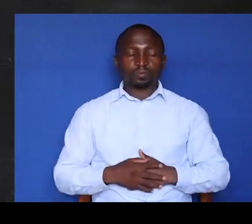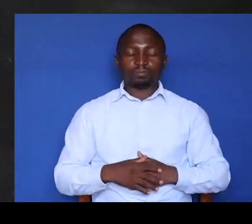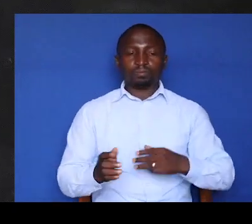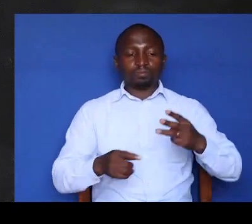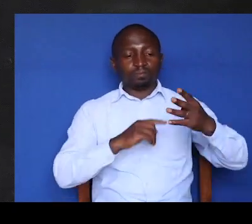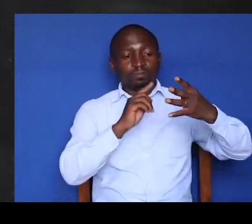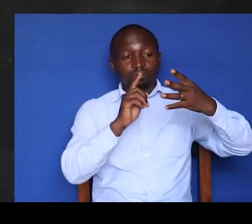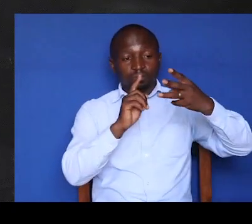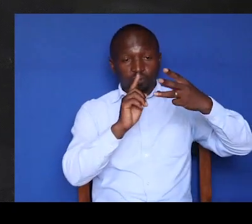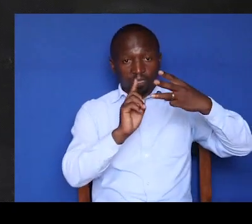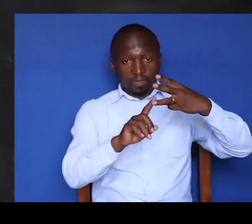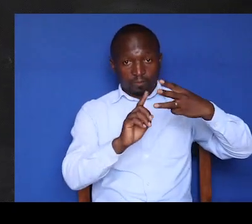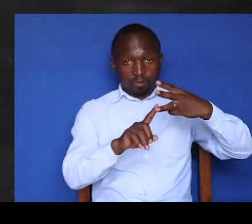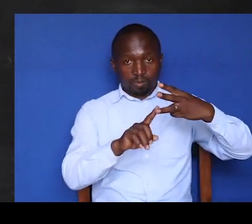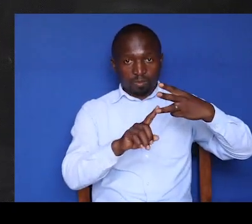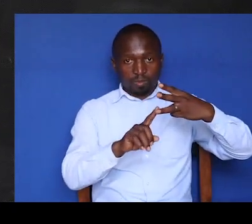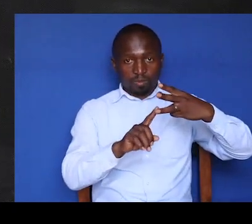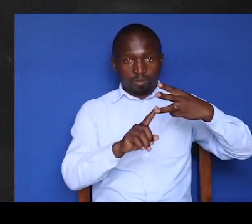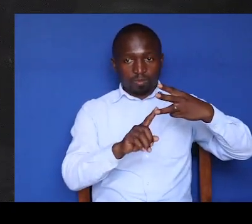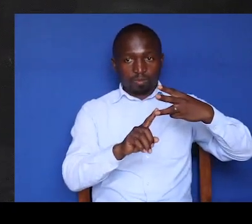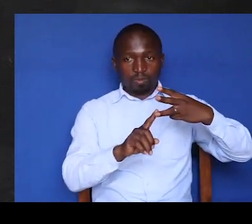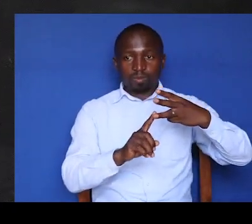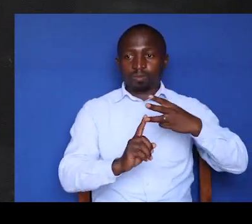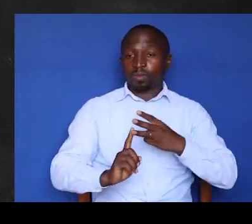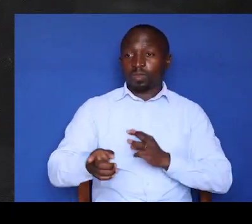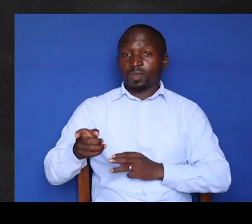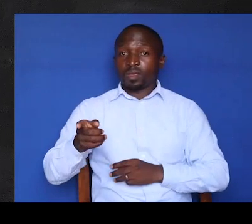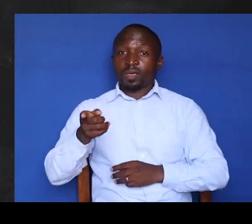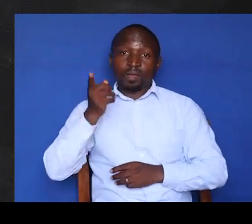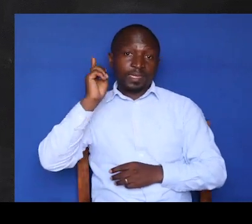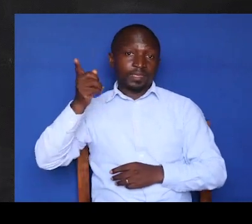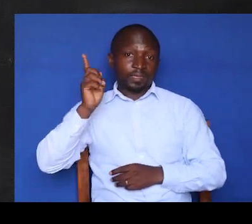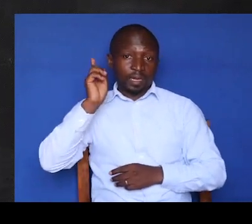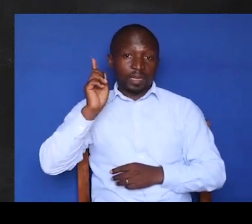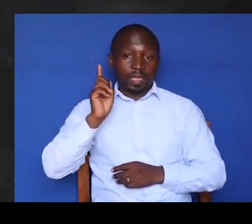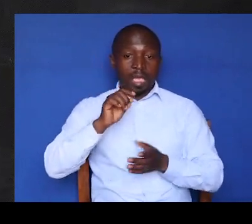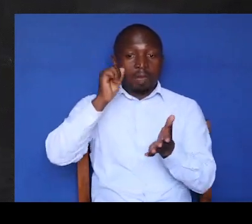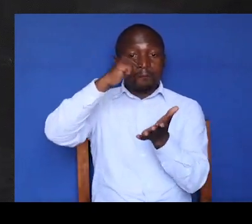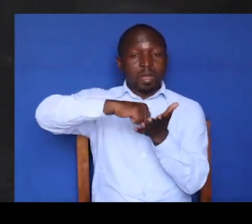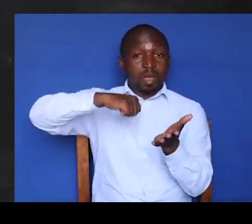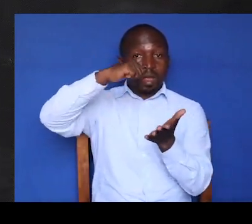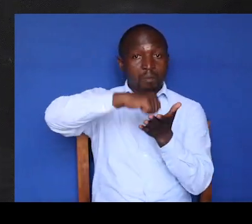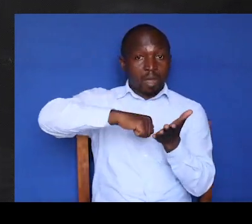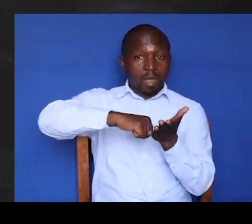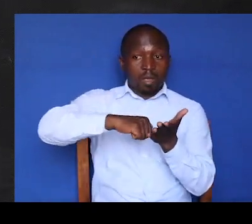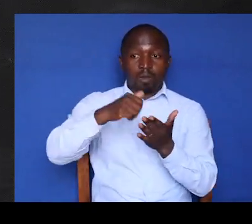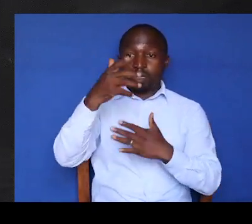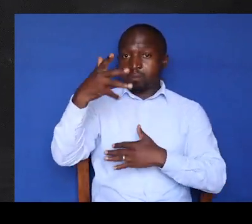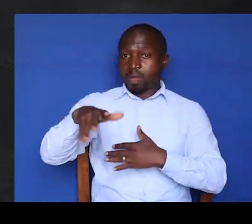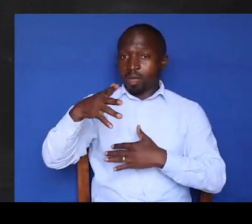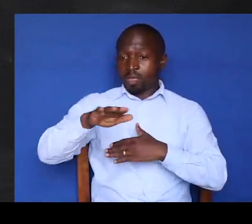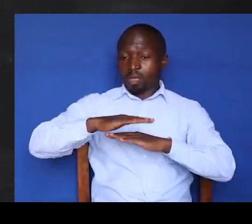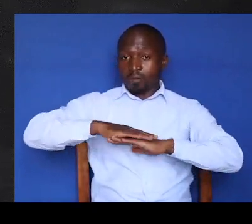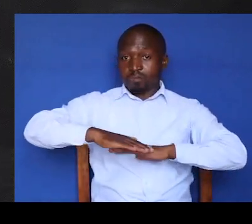3, nature of underlying rocks in terms of permeability. Look here.